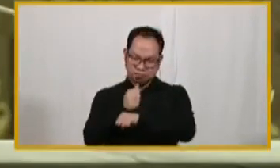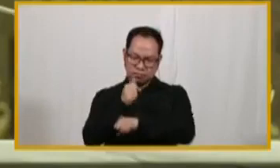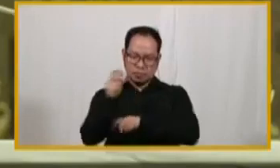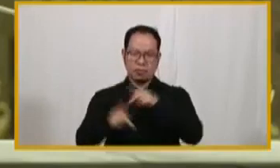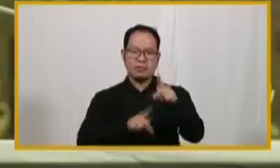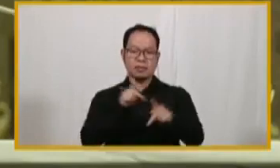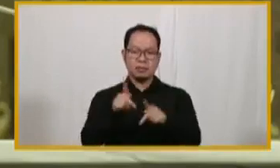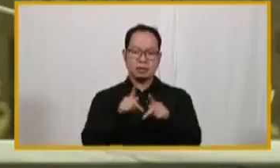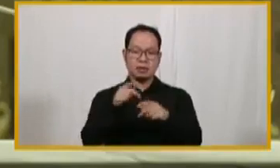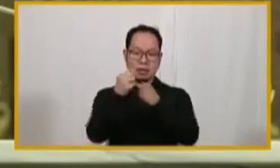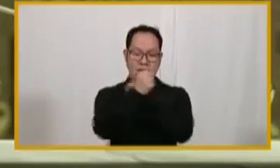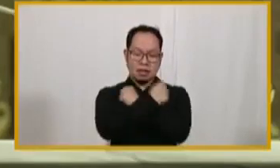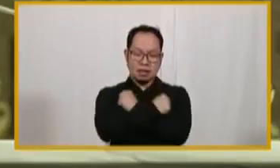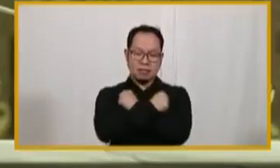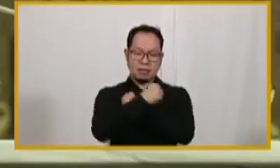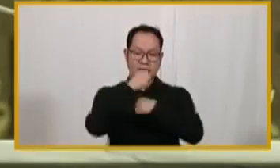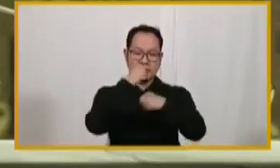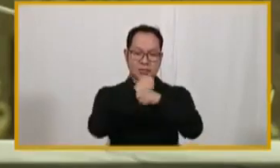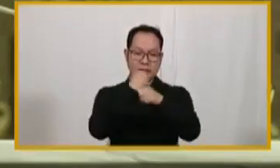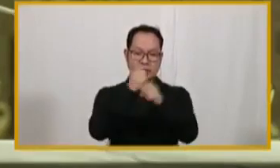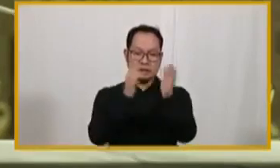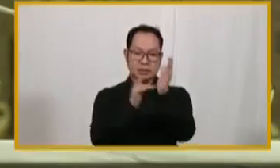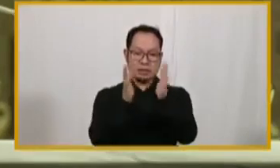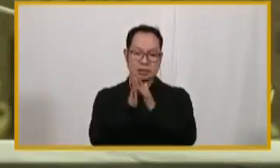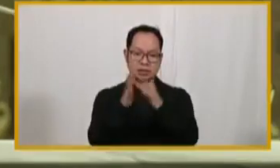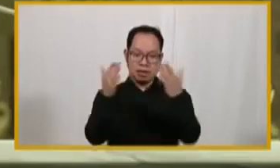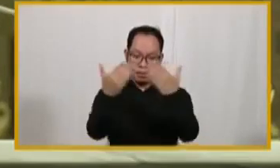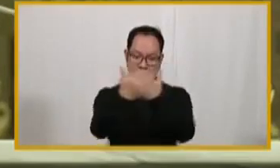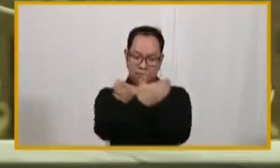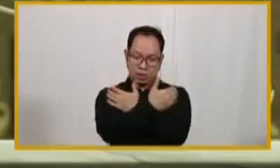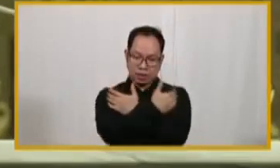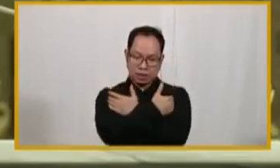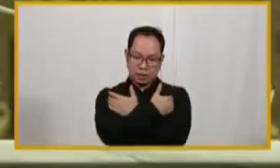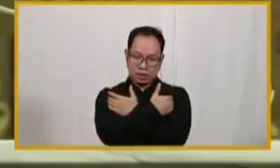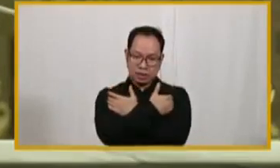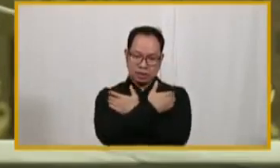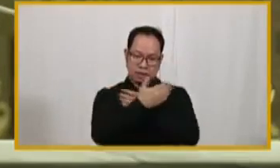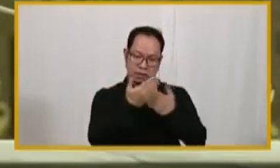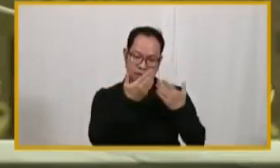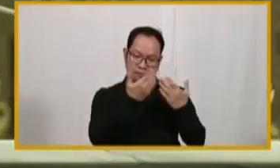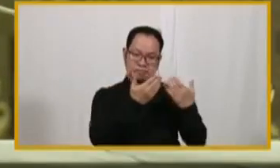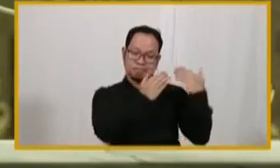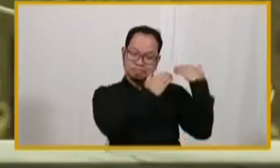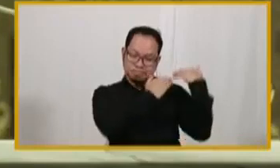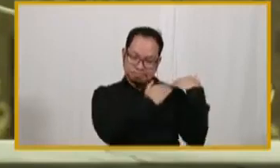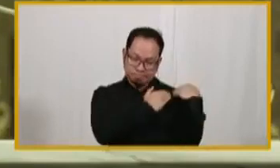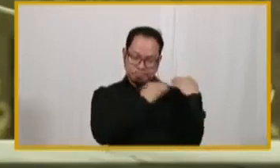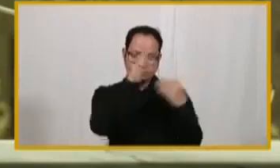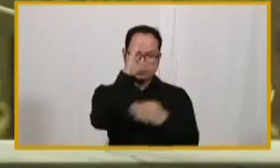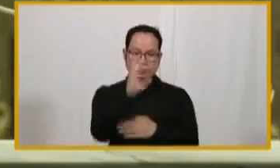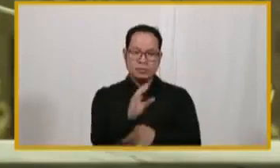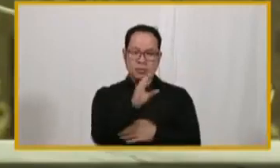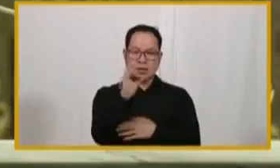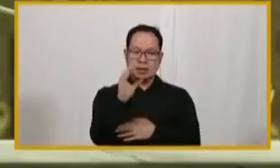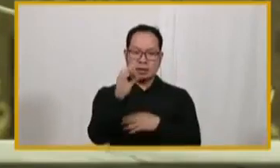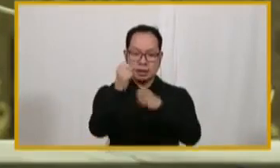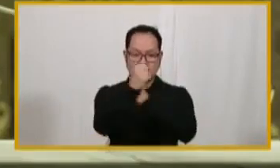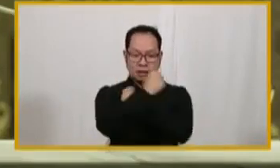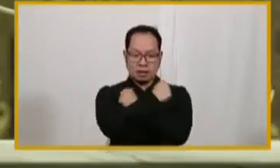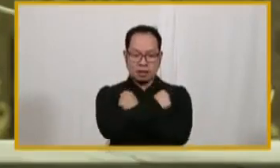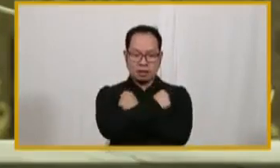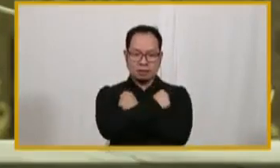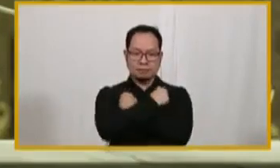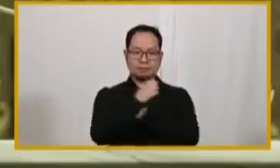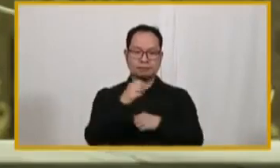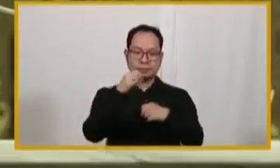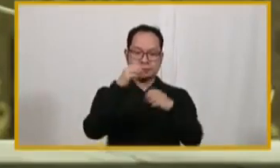a love that made him embrace and carry the cross, a love